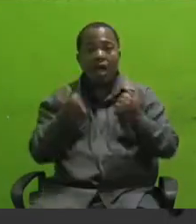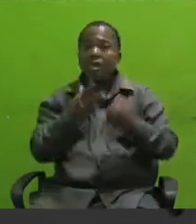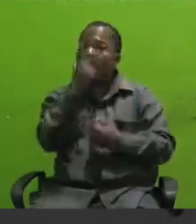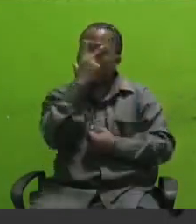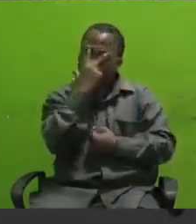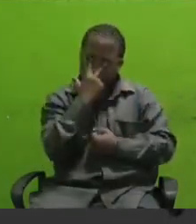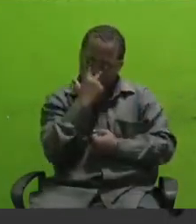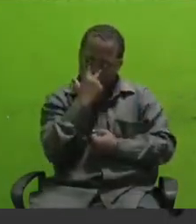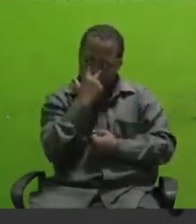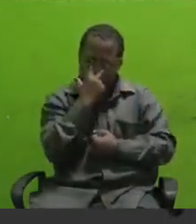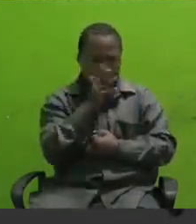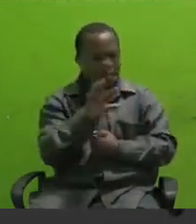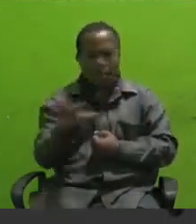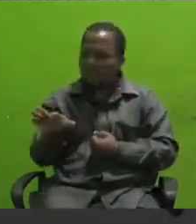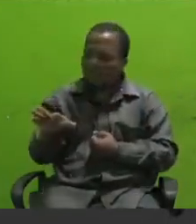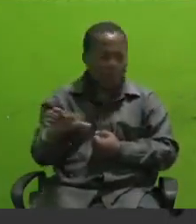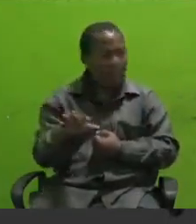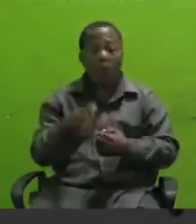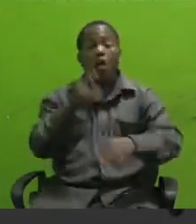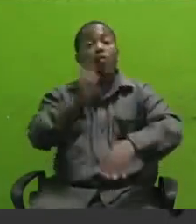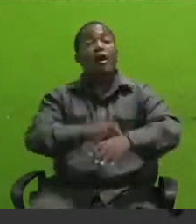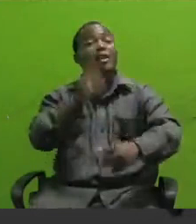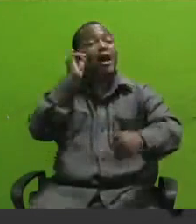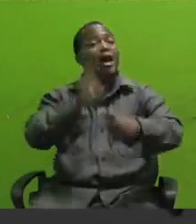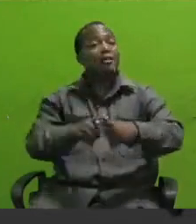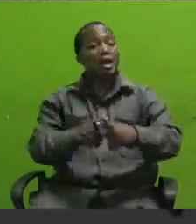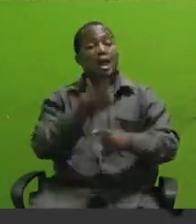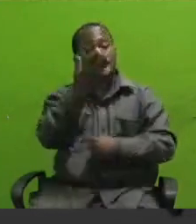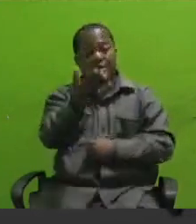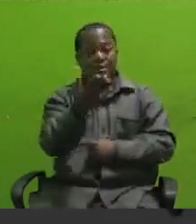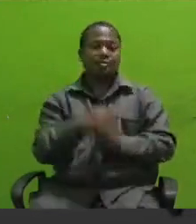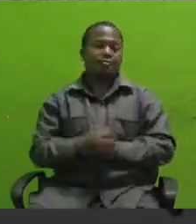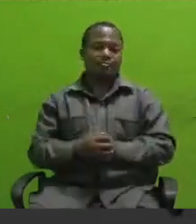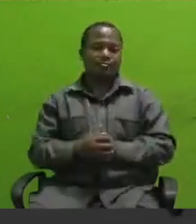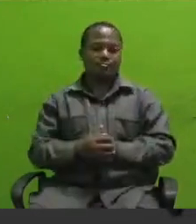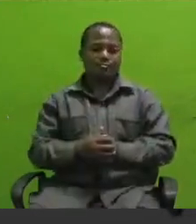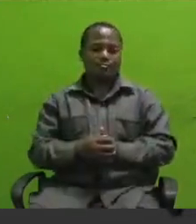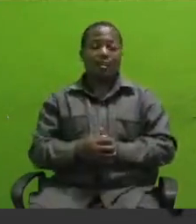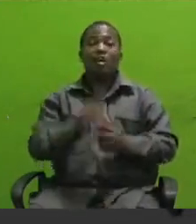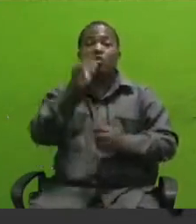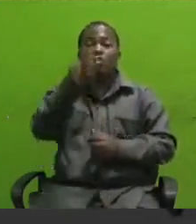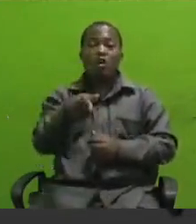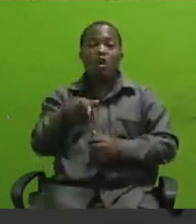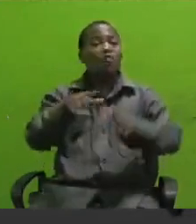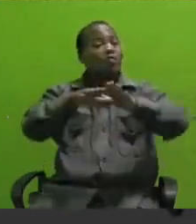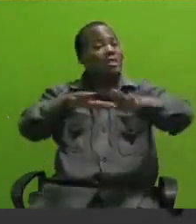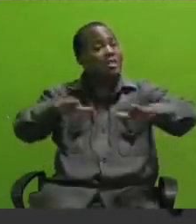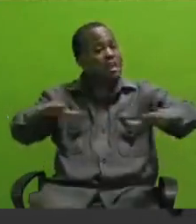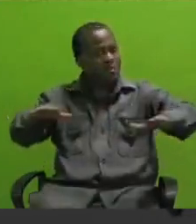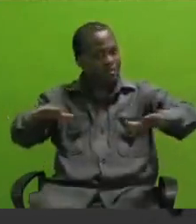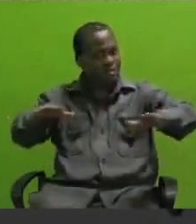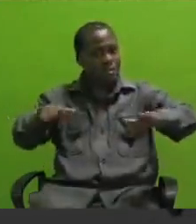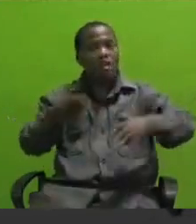blind if corrosive substance accidentally gets into his or her eyes. So, for safety precaution, my